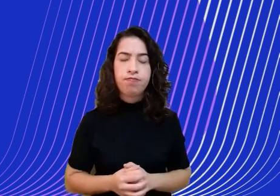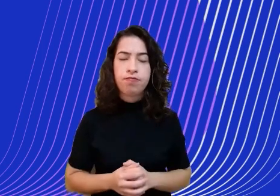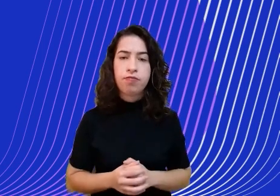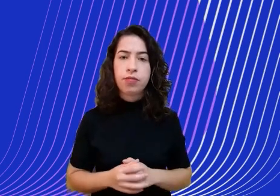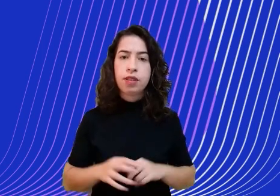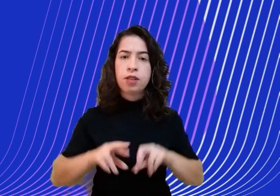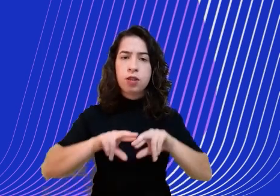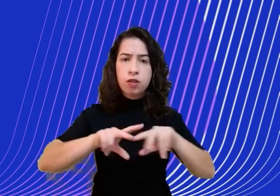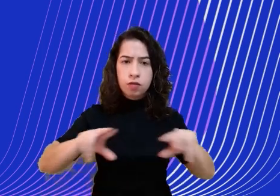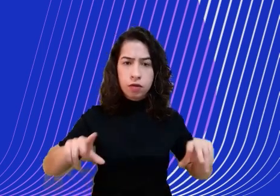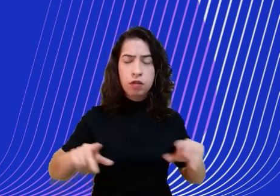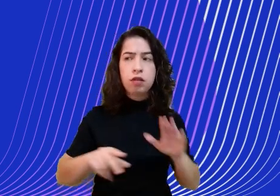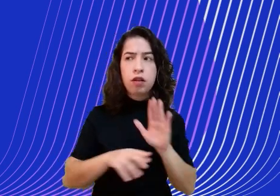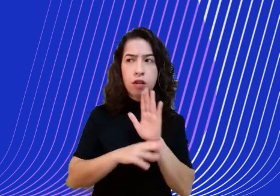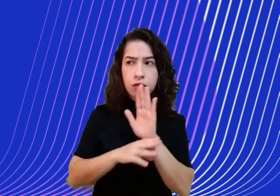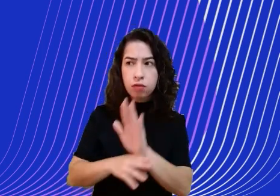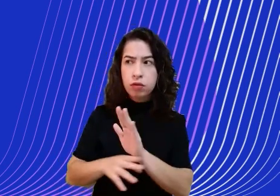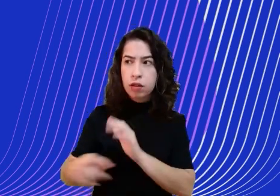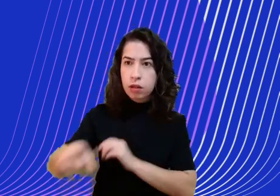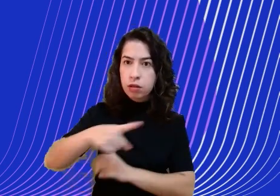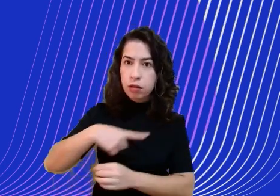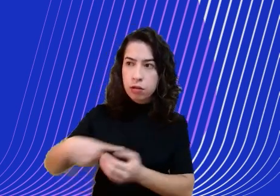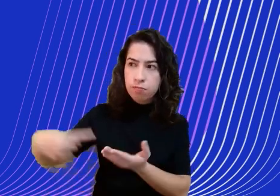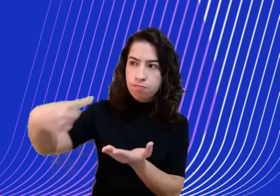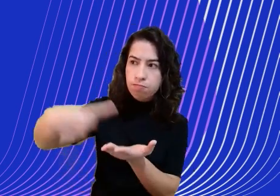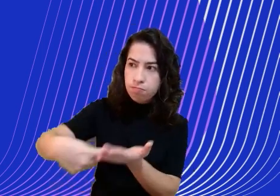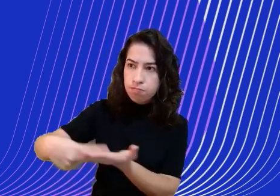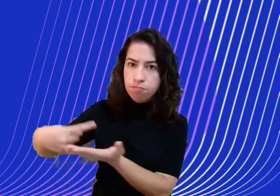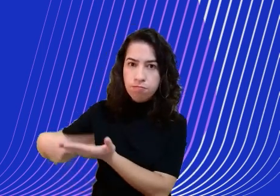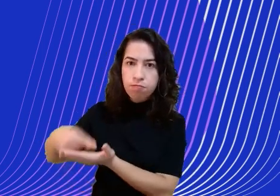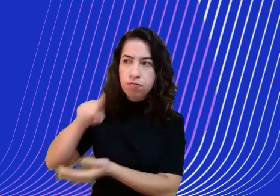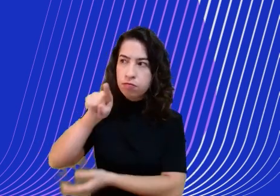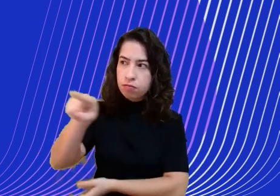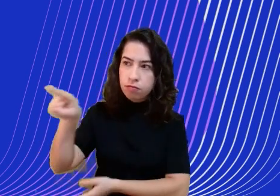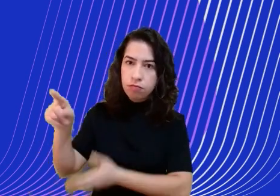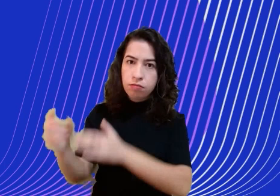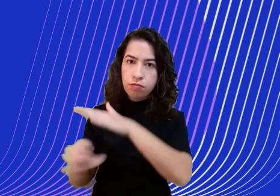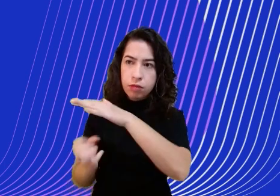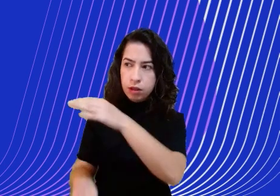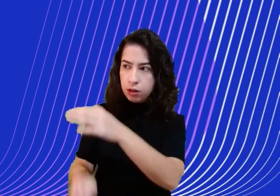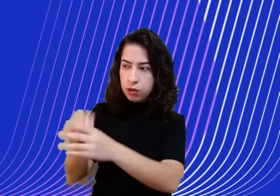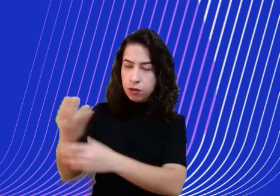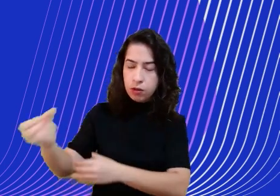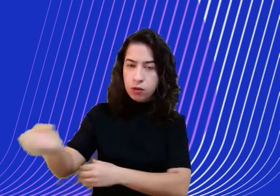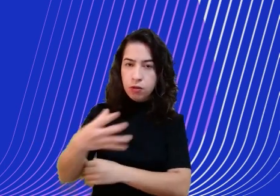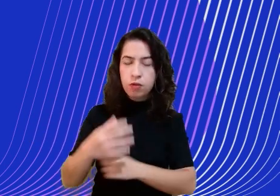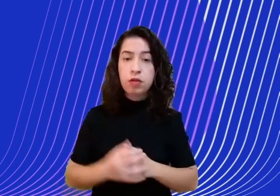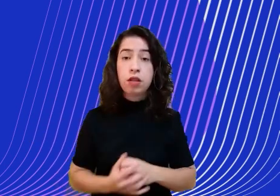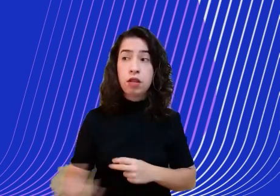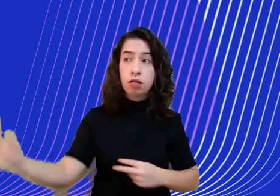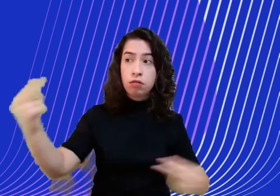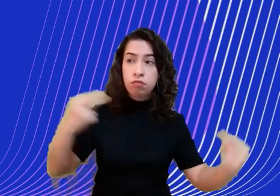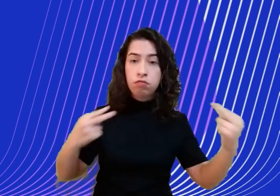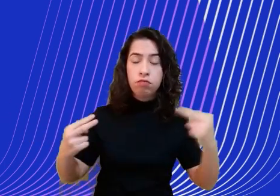the service of the partnerships we want to provide to startups. The visibility, Suzano has presence